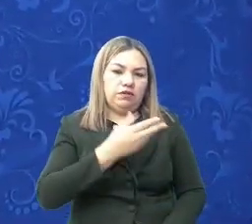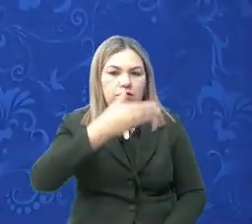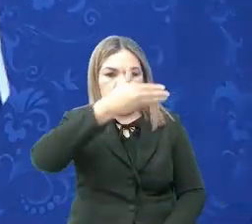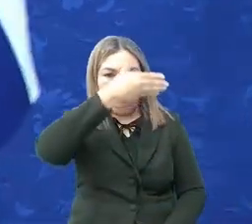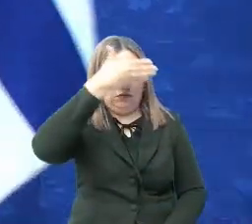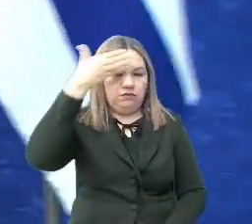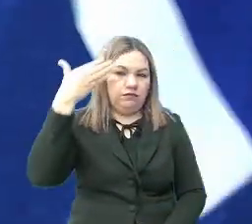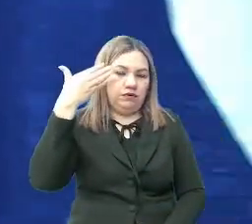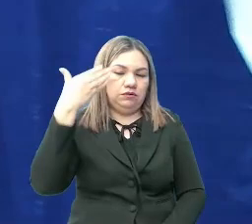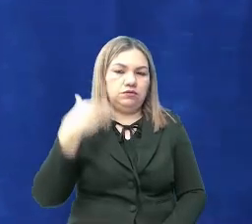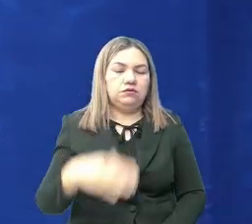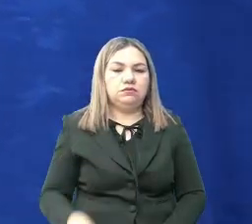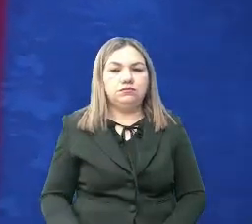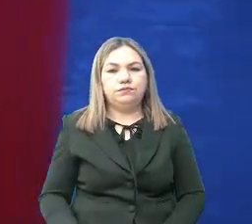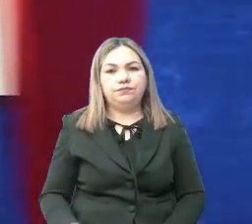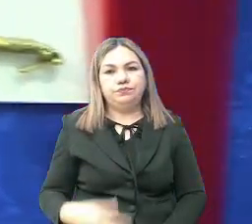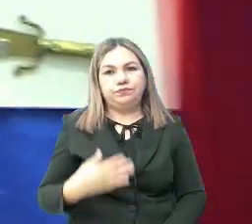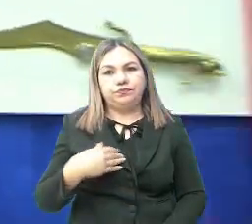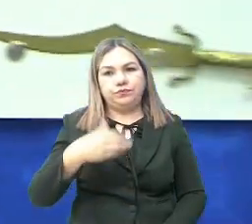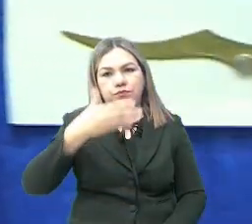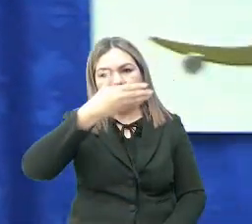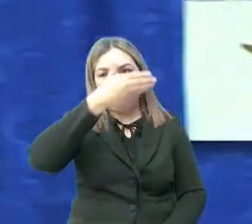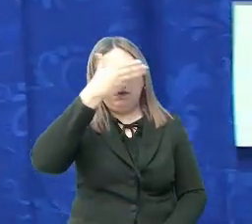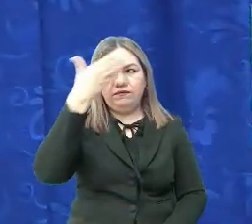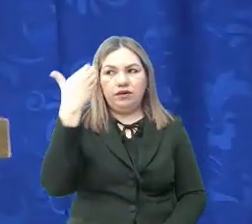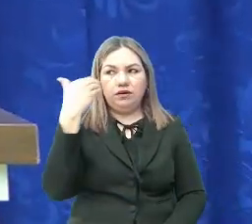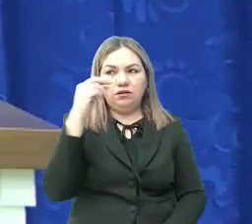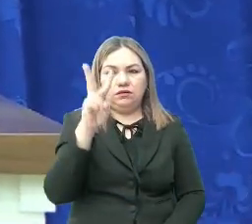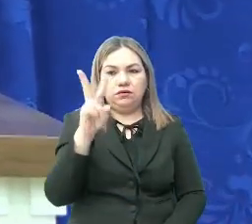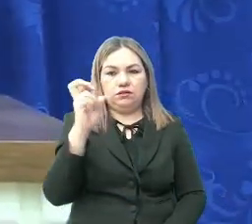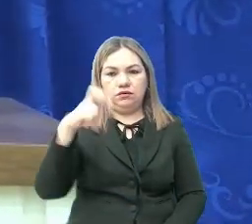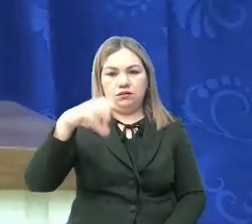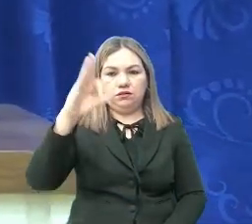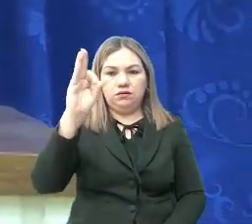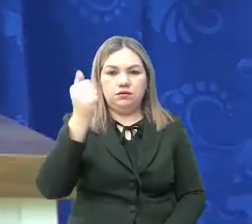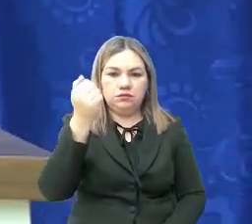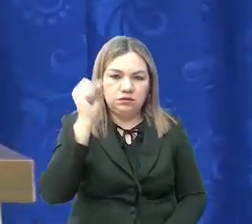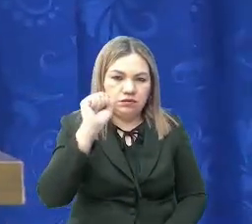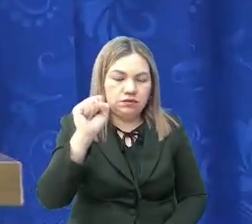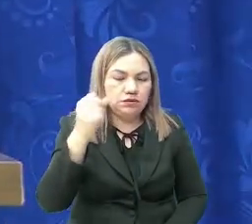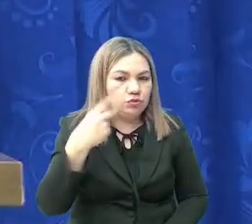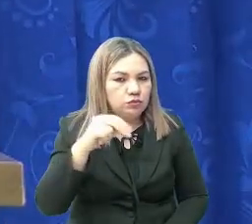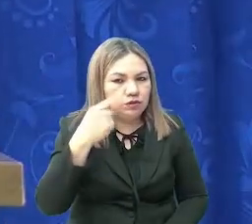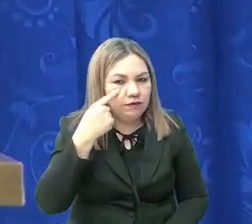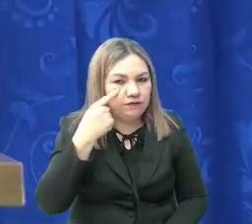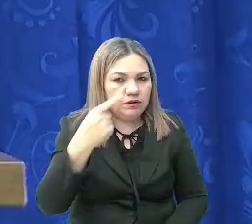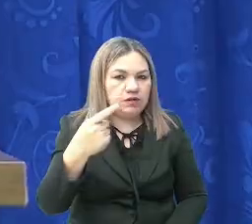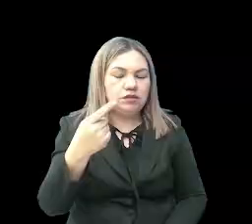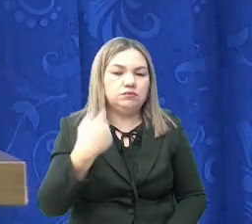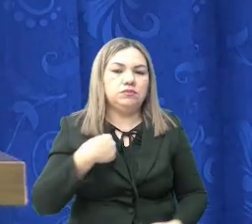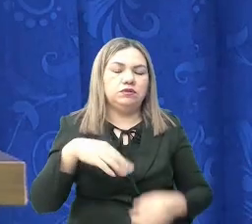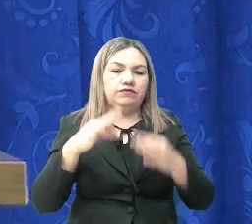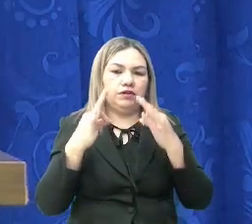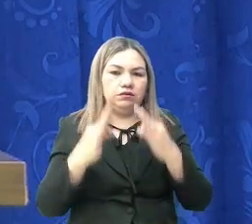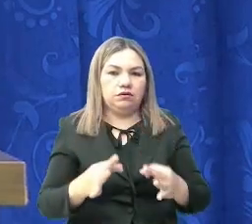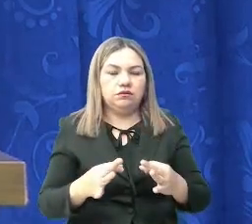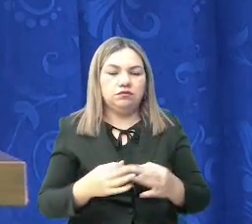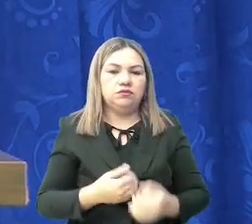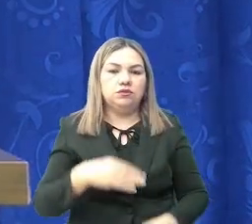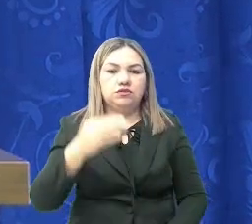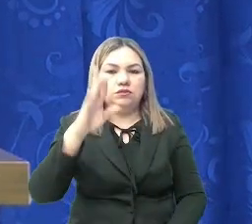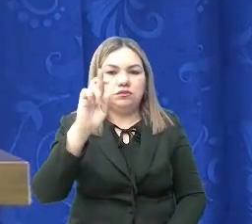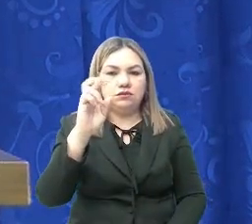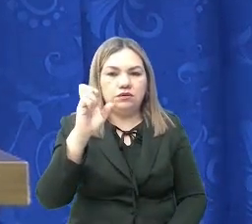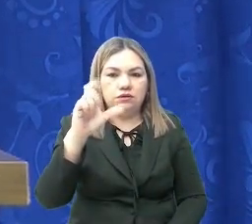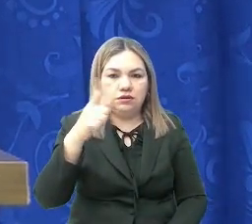the blindfolds. Repeat, the blindfolds. The blindfolds didn't let me see my